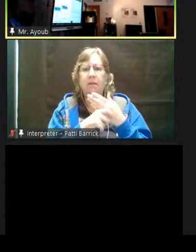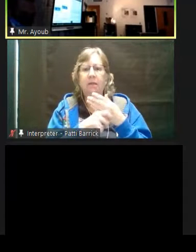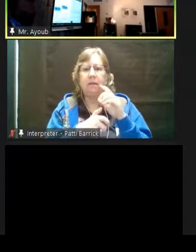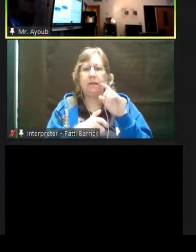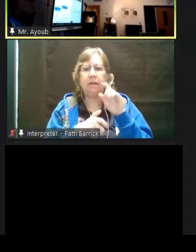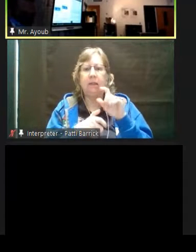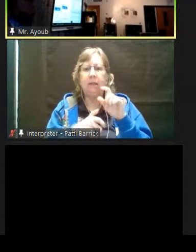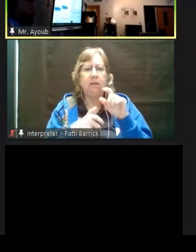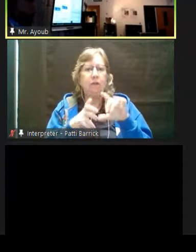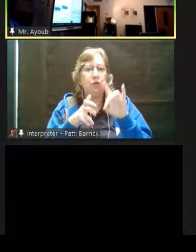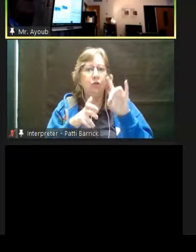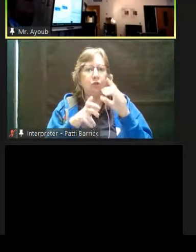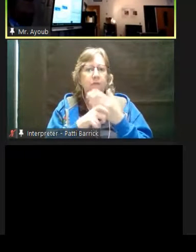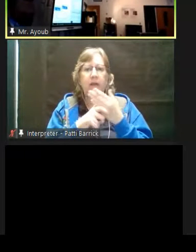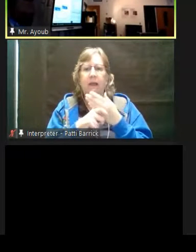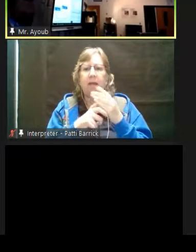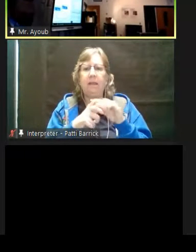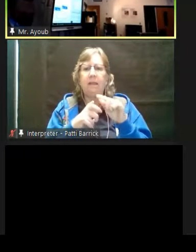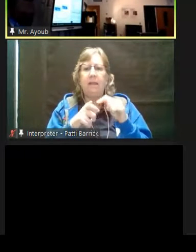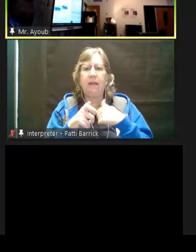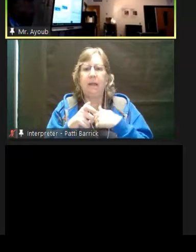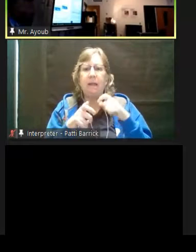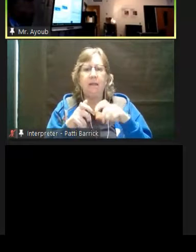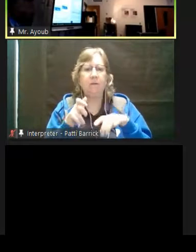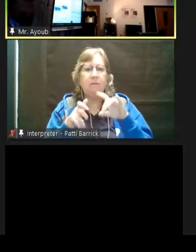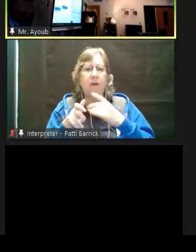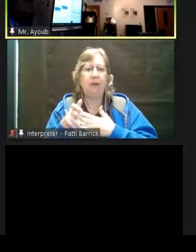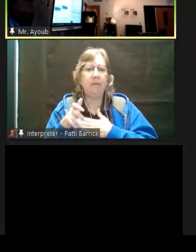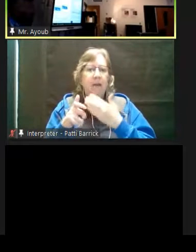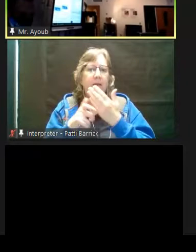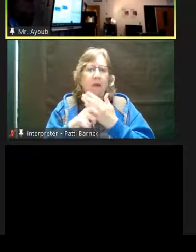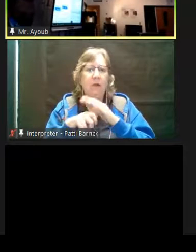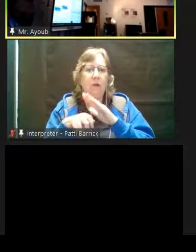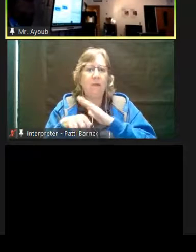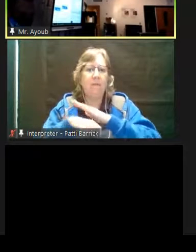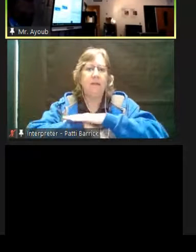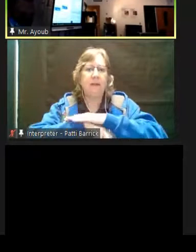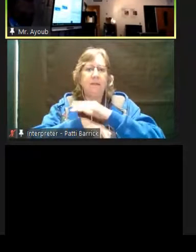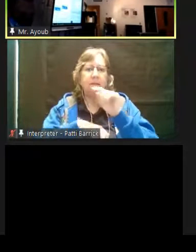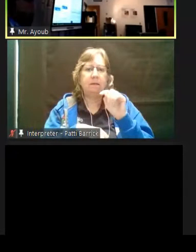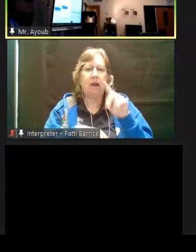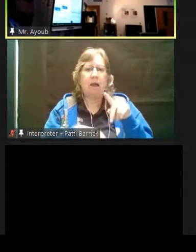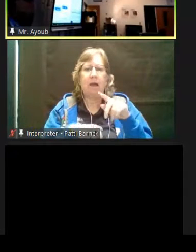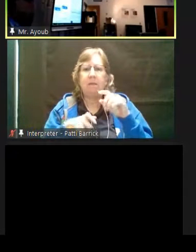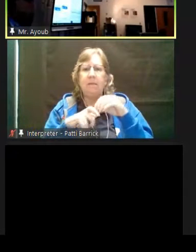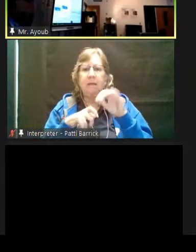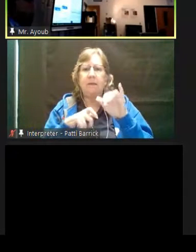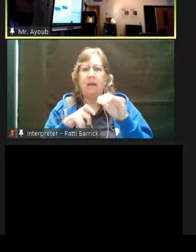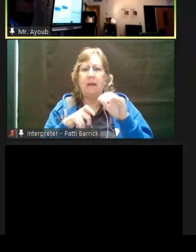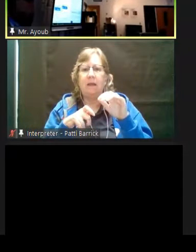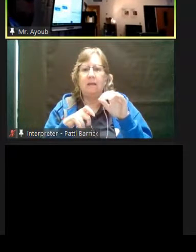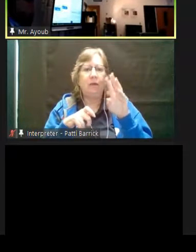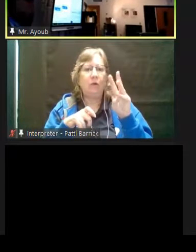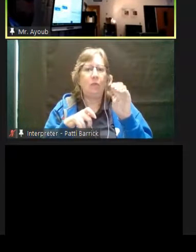gonna hit choose file. And then I need to find that file. So I have it on my desktop. And then I have it in this folder that's called